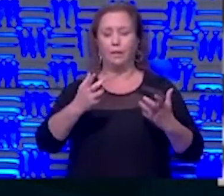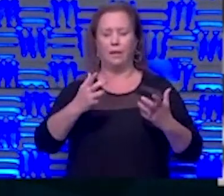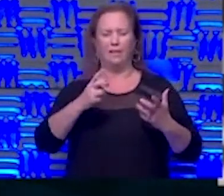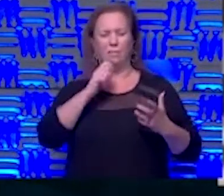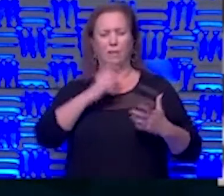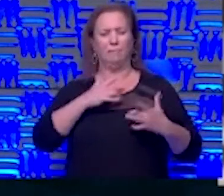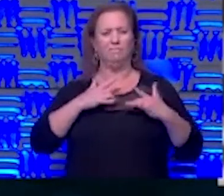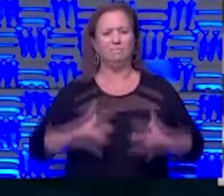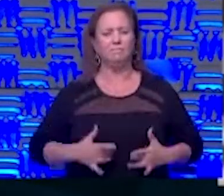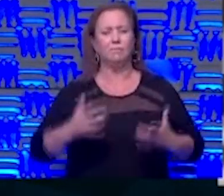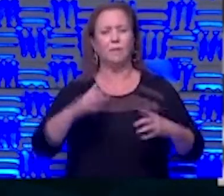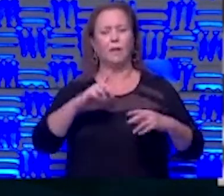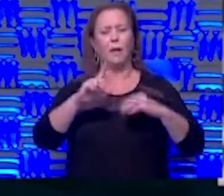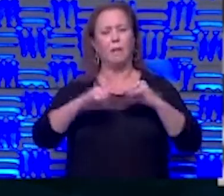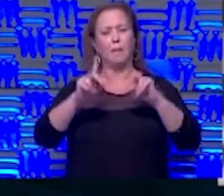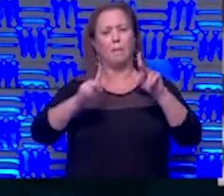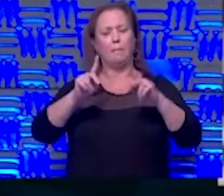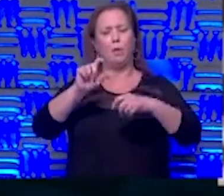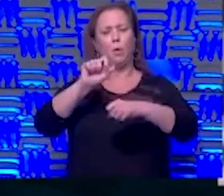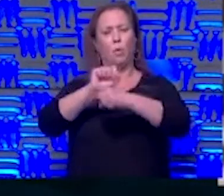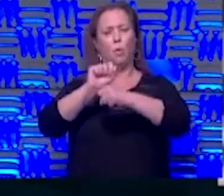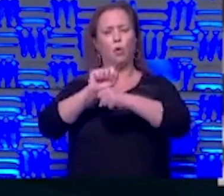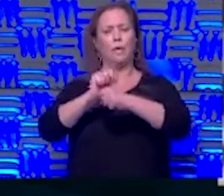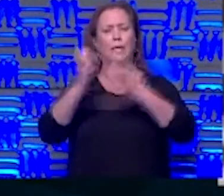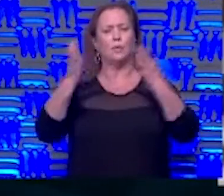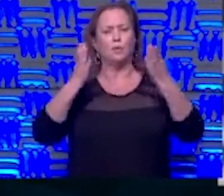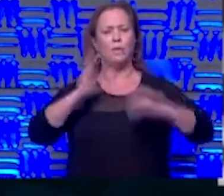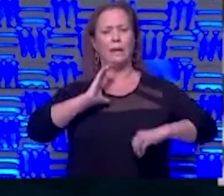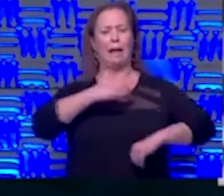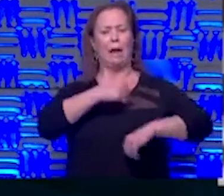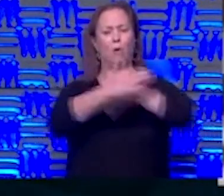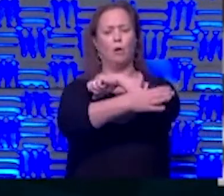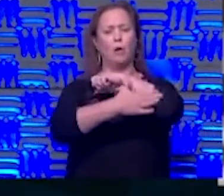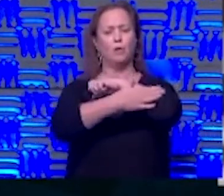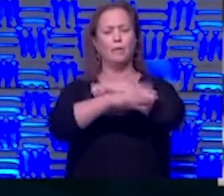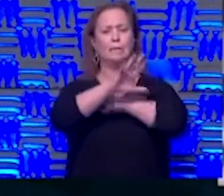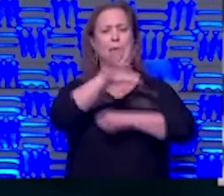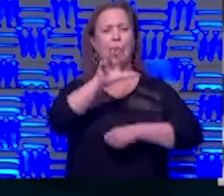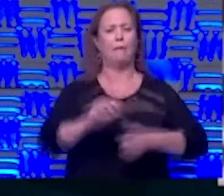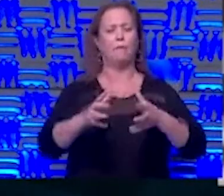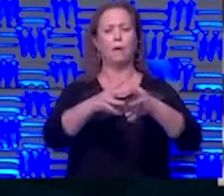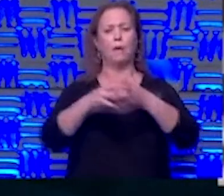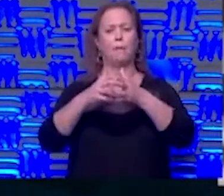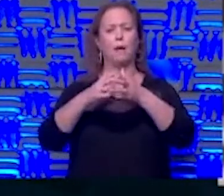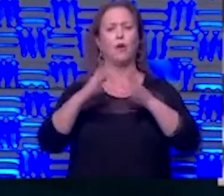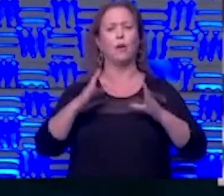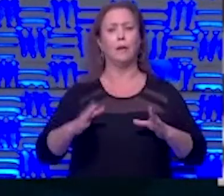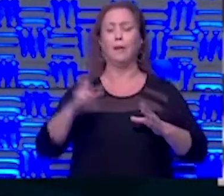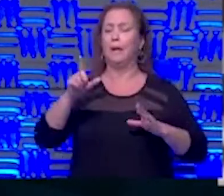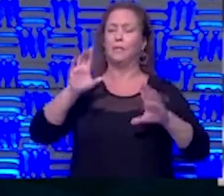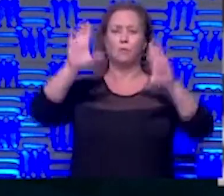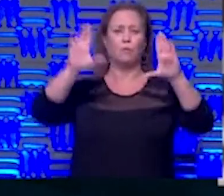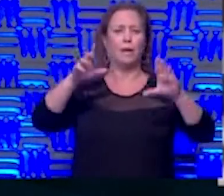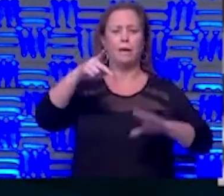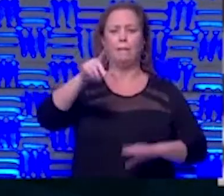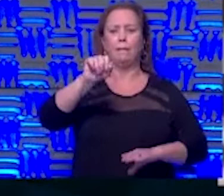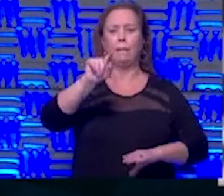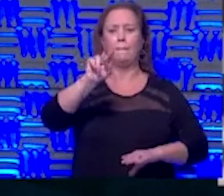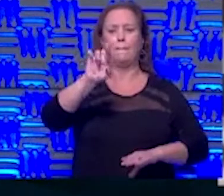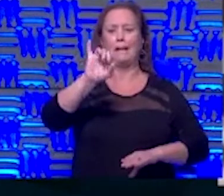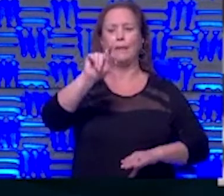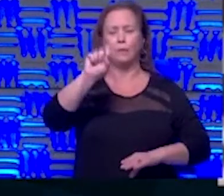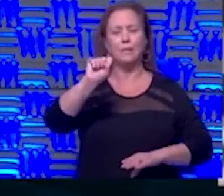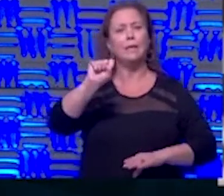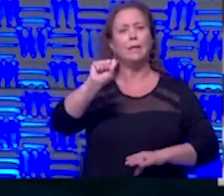country, who were African American. You describe as some of the greatest patriots ever, and I understand why they deserve